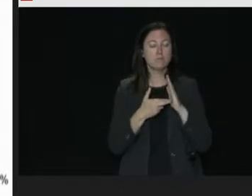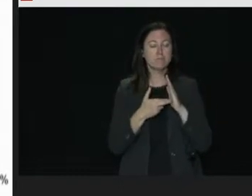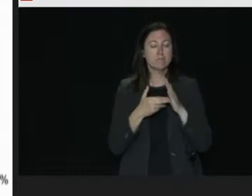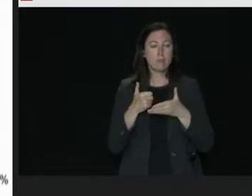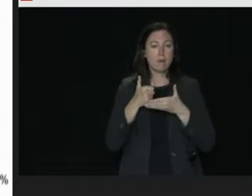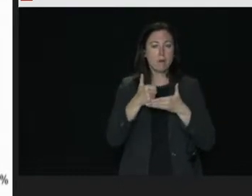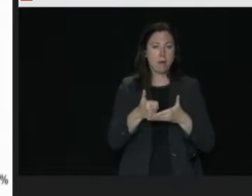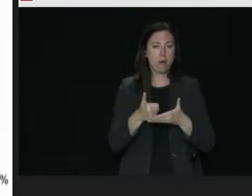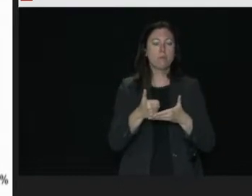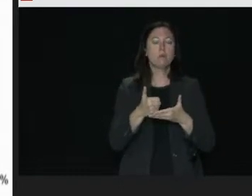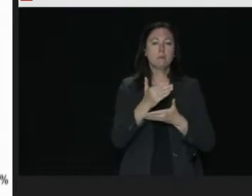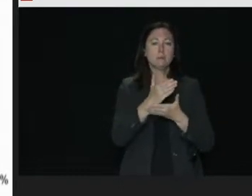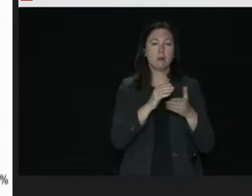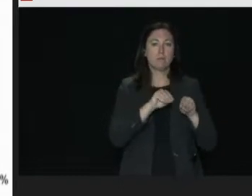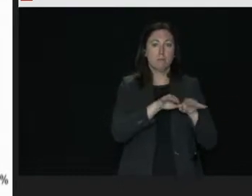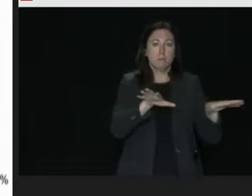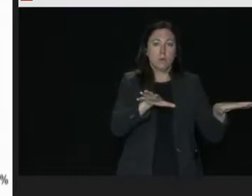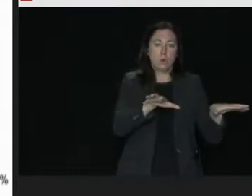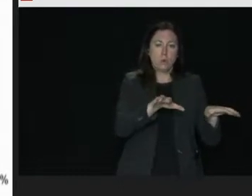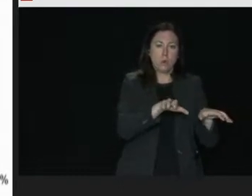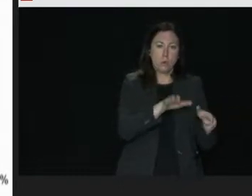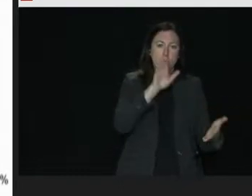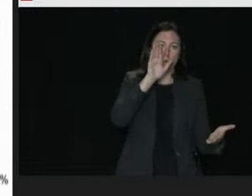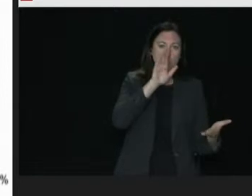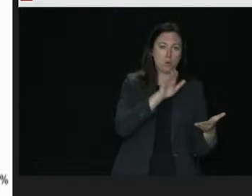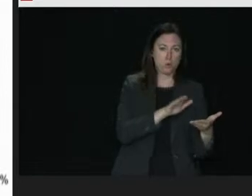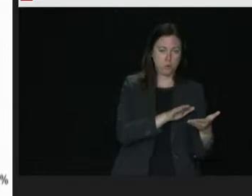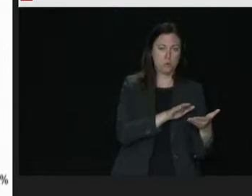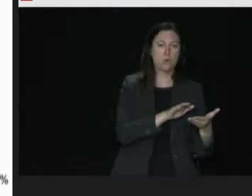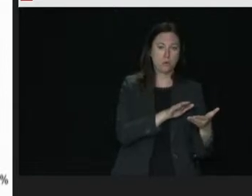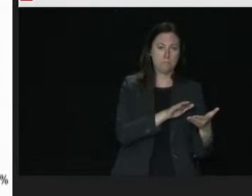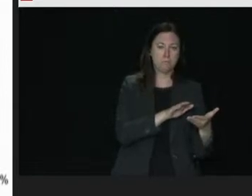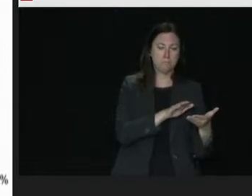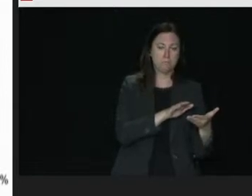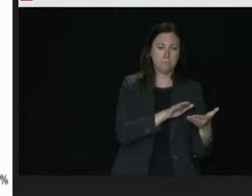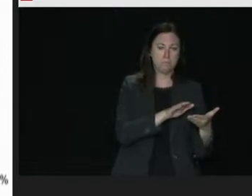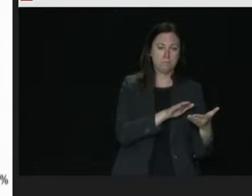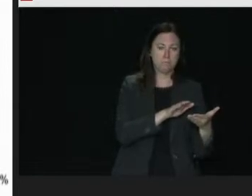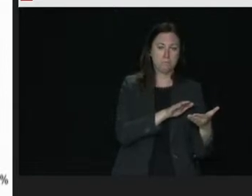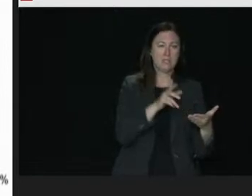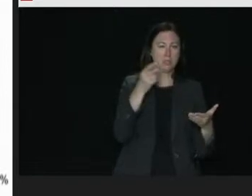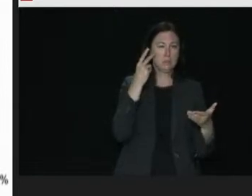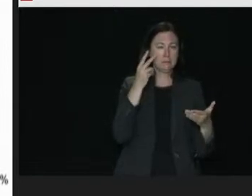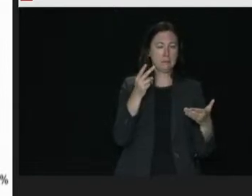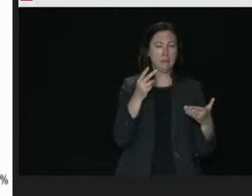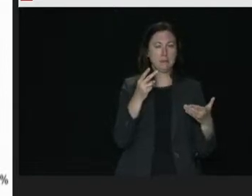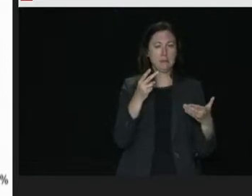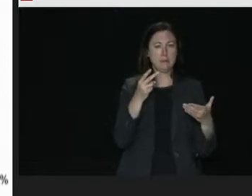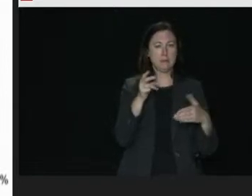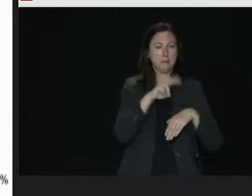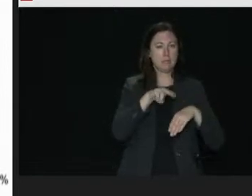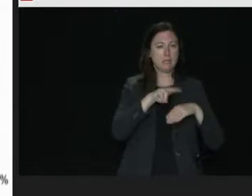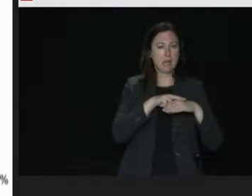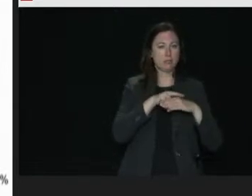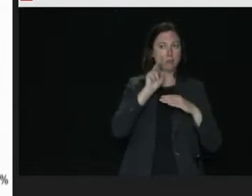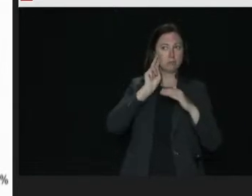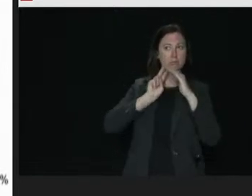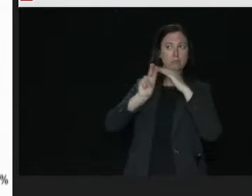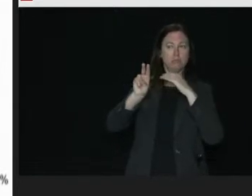in some heavily impacted areas, as reflected in a flattening of the national